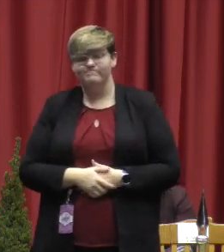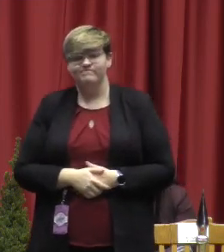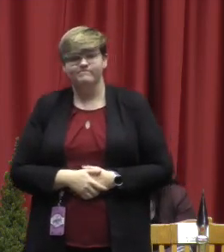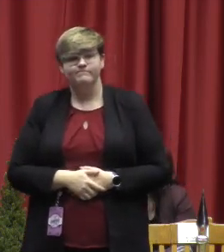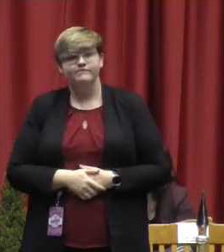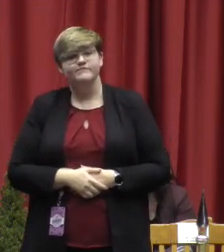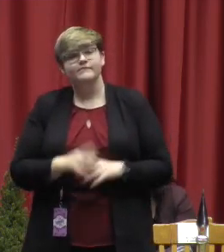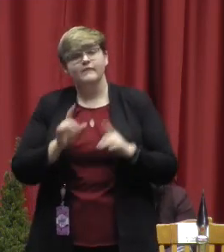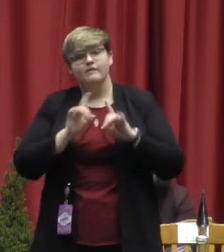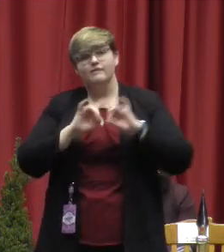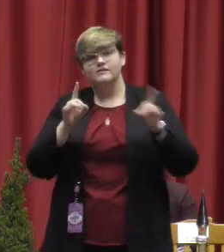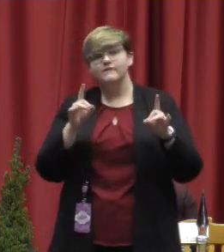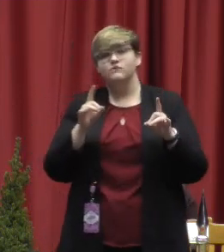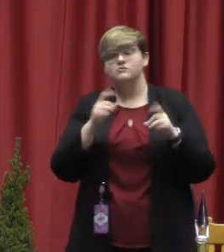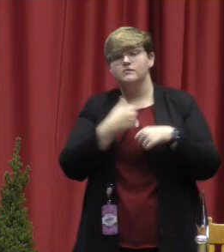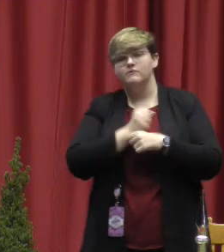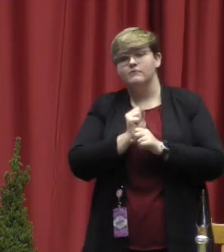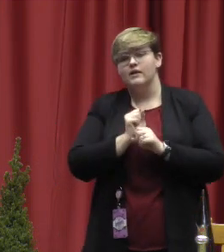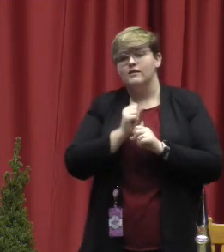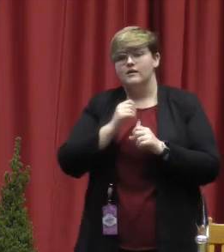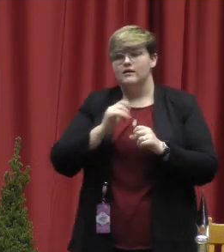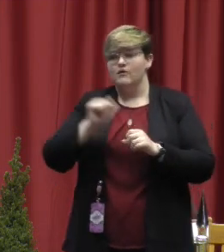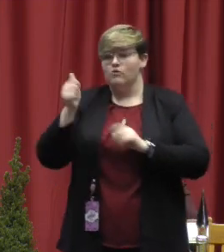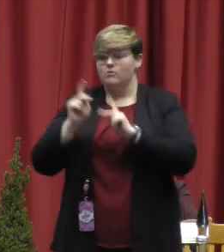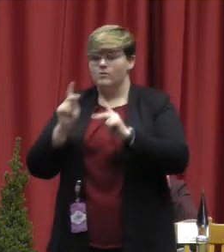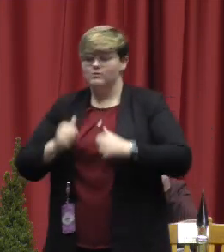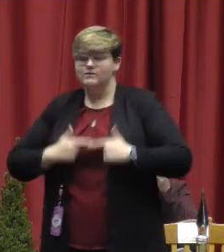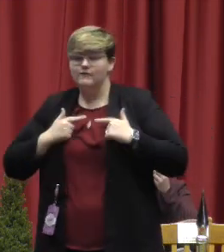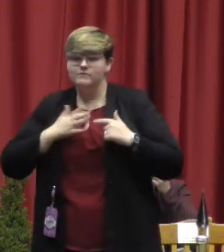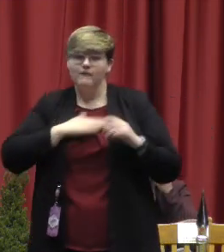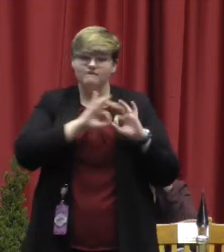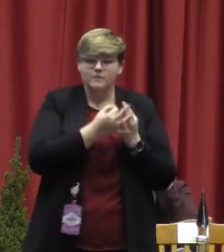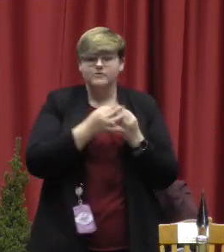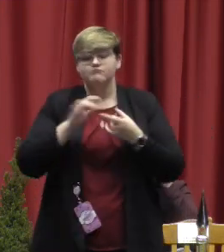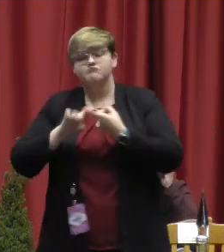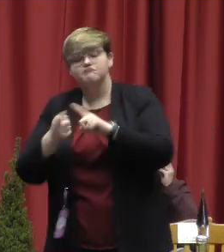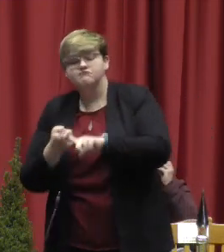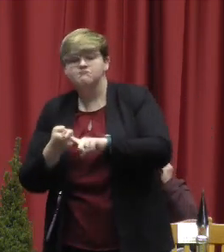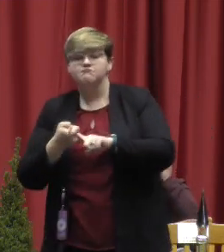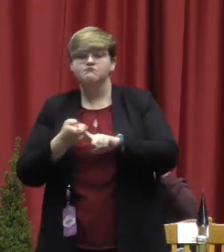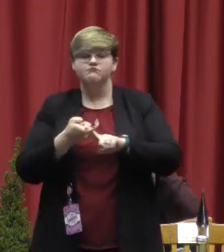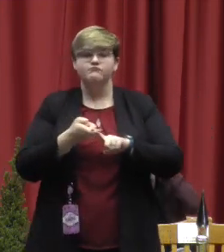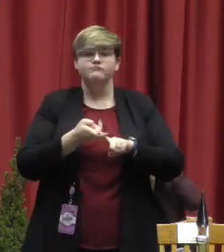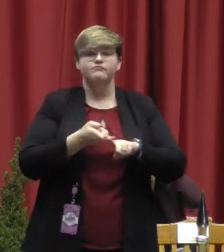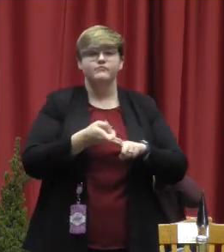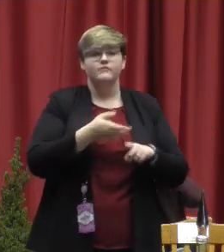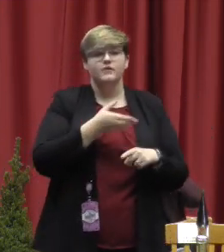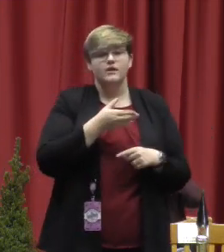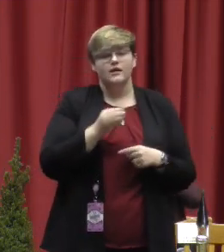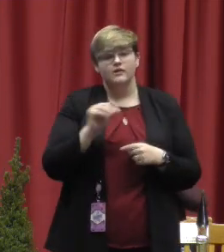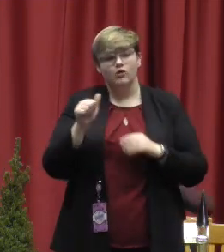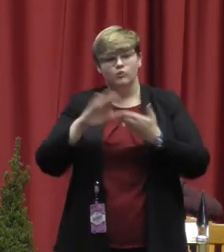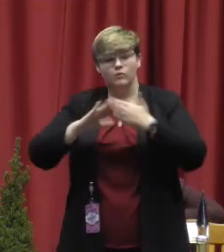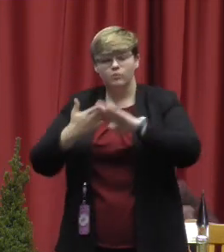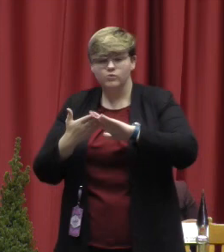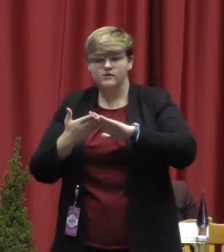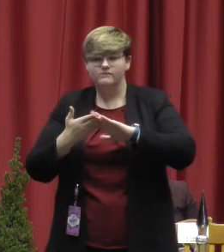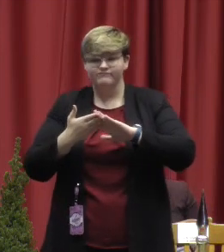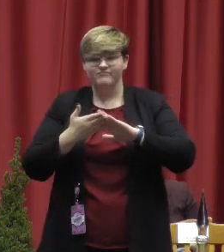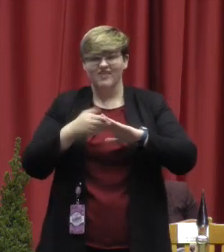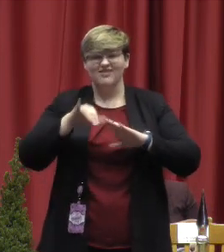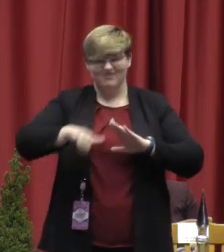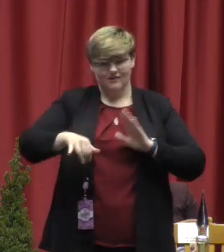The difference we have made in lives of others, our families, our friends, as well as strangers we have crossed paths with, defined who we